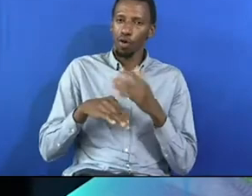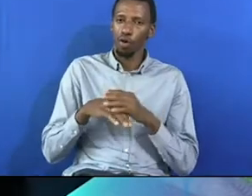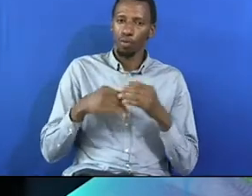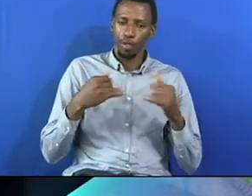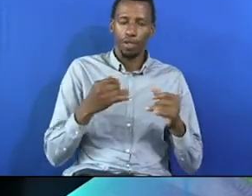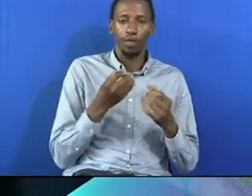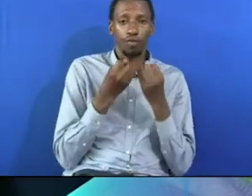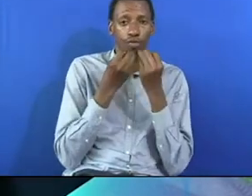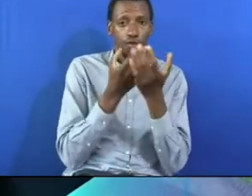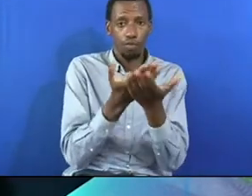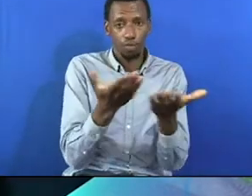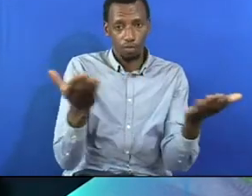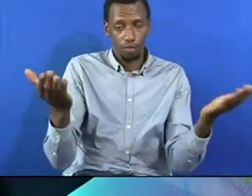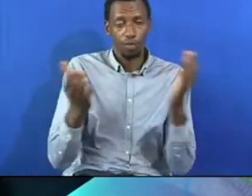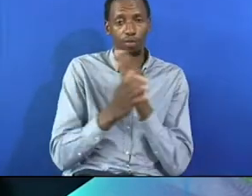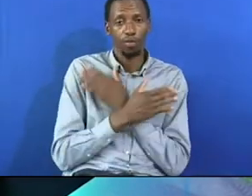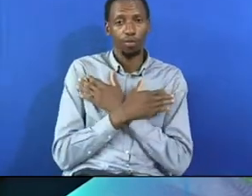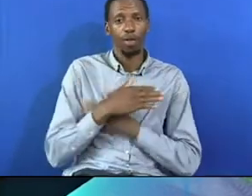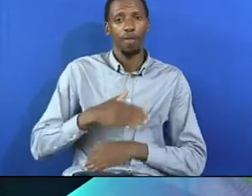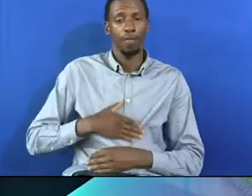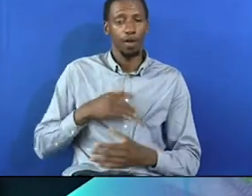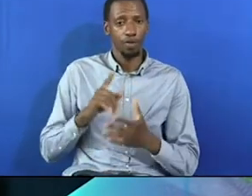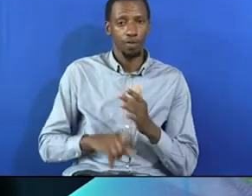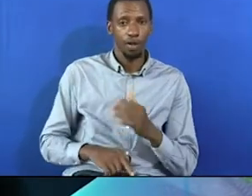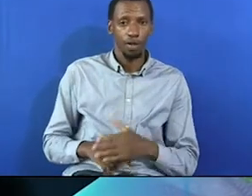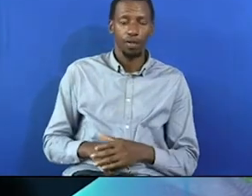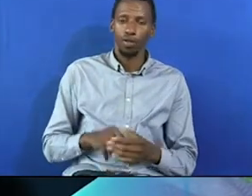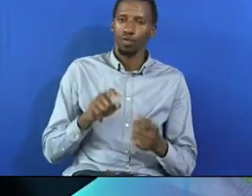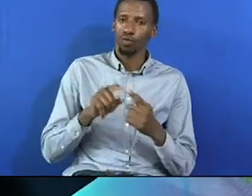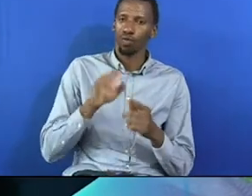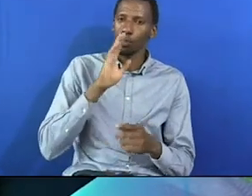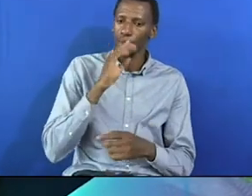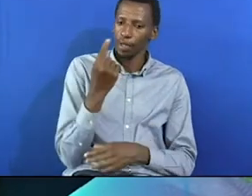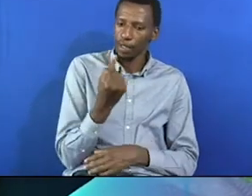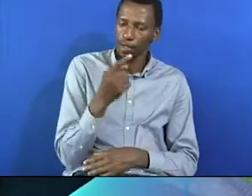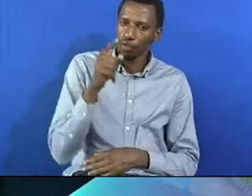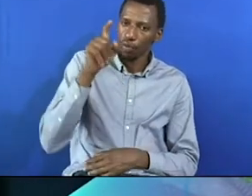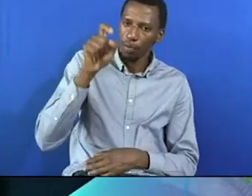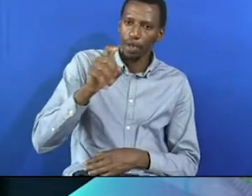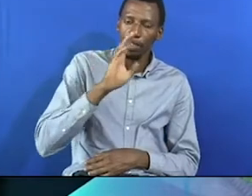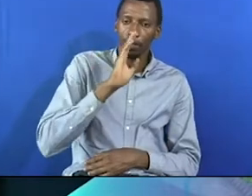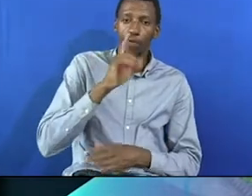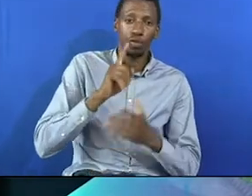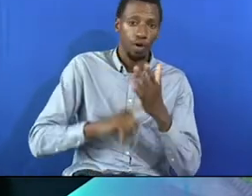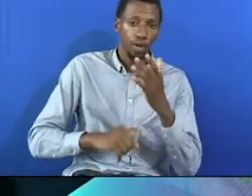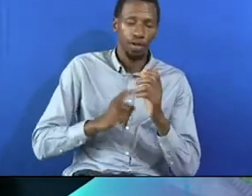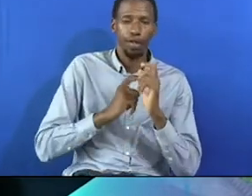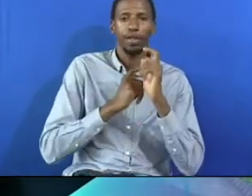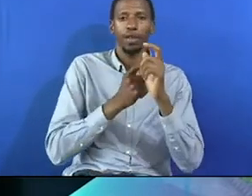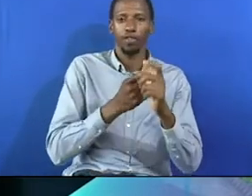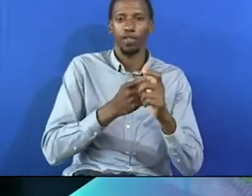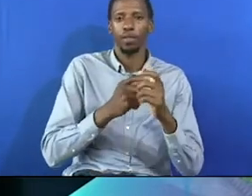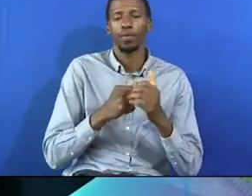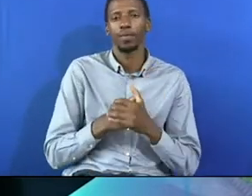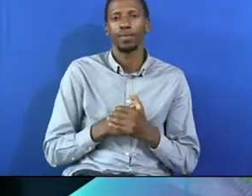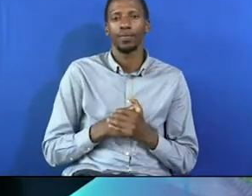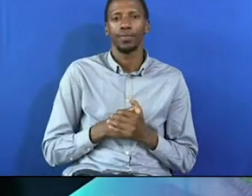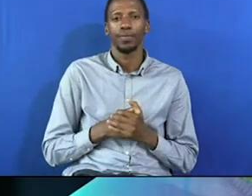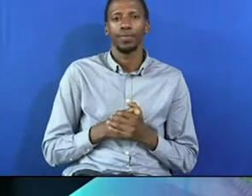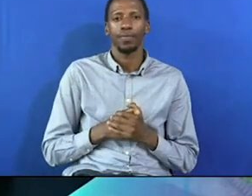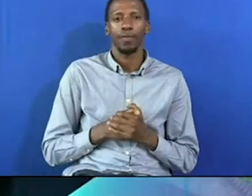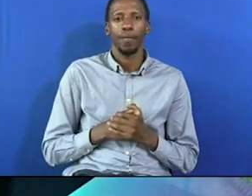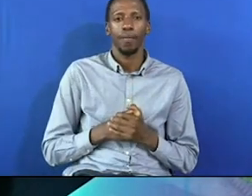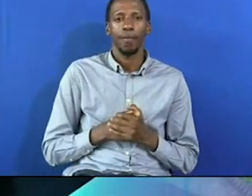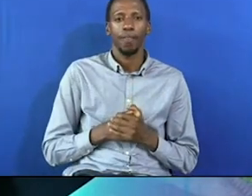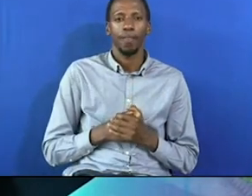tell you, friends, is to be single, you must be what? I can't hear you. To be single, you must be what? You must